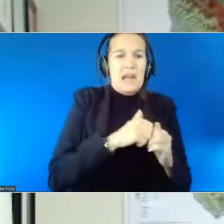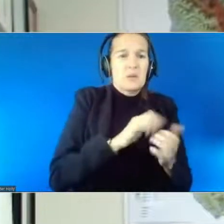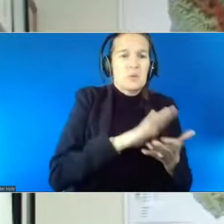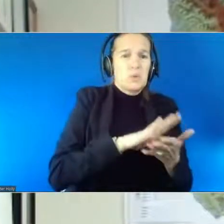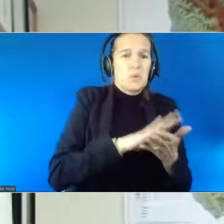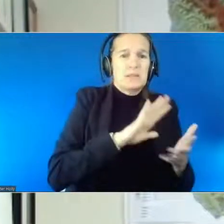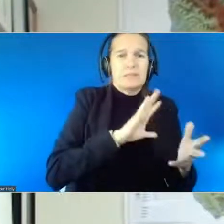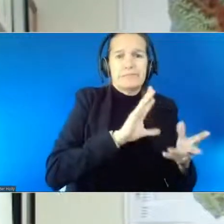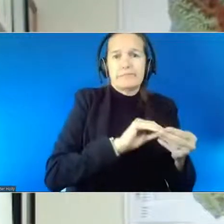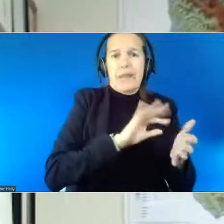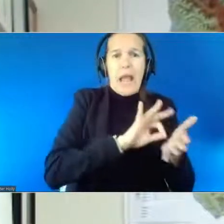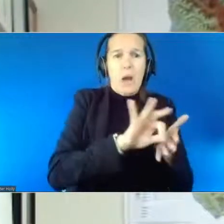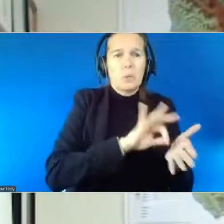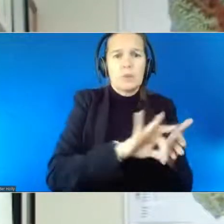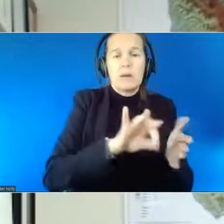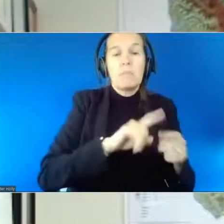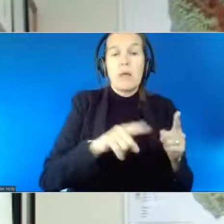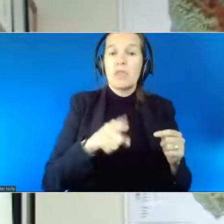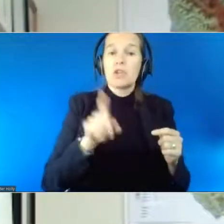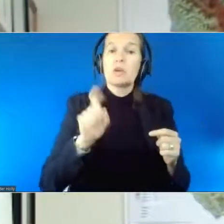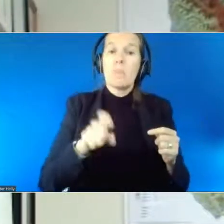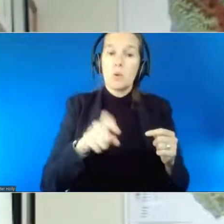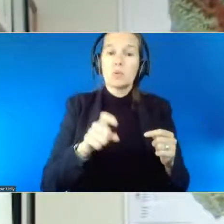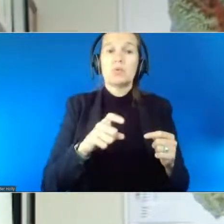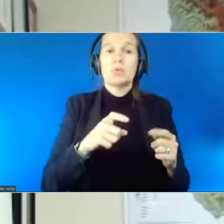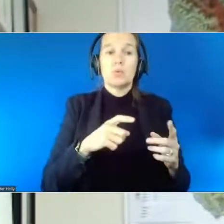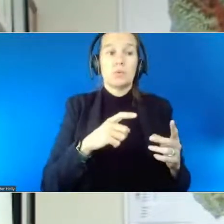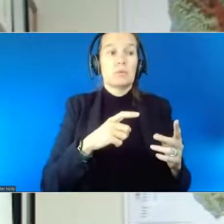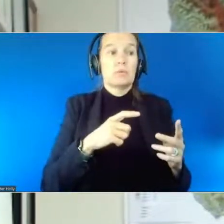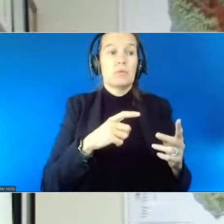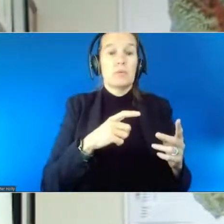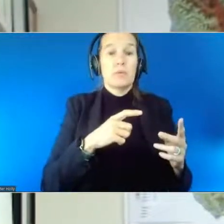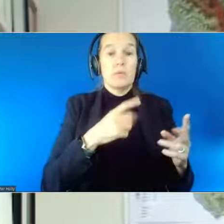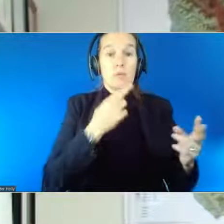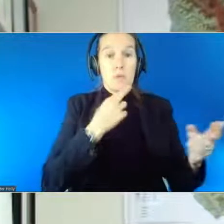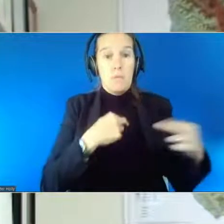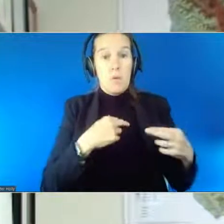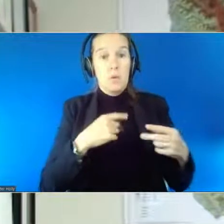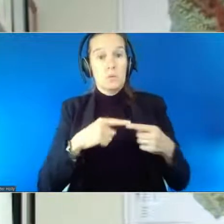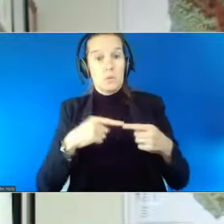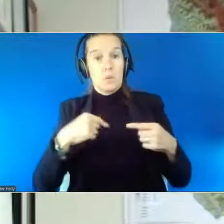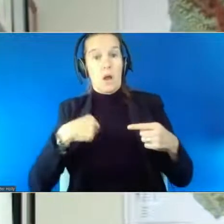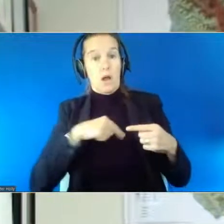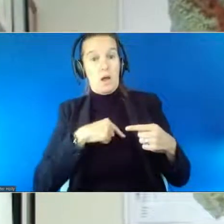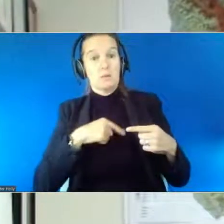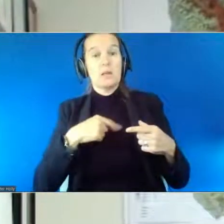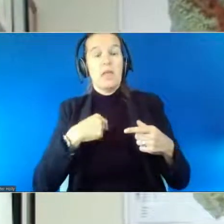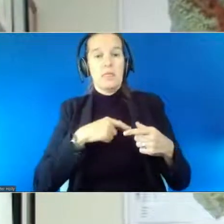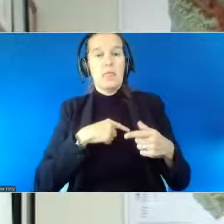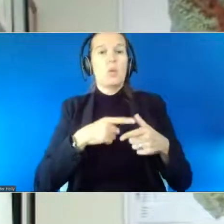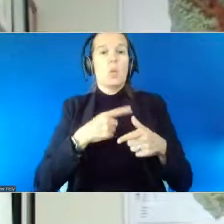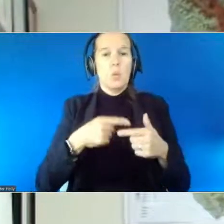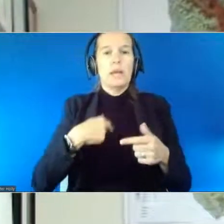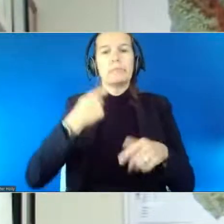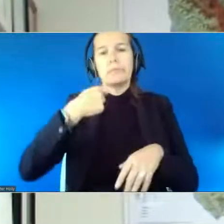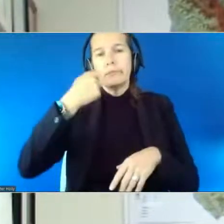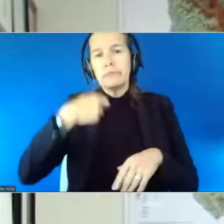it, but they're supposed to report to us, and then we confirm with the PCR tests.